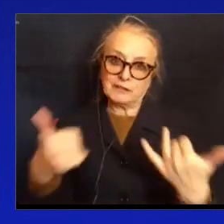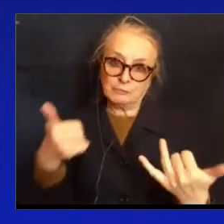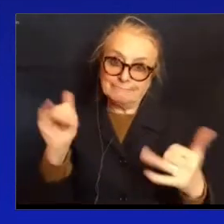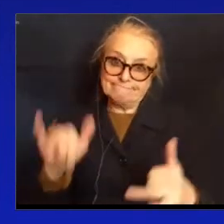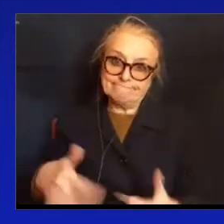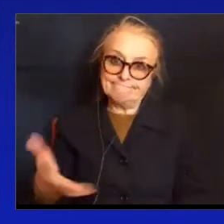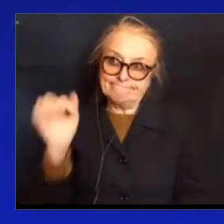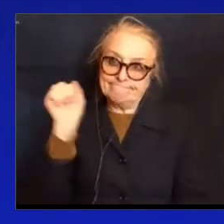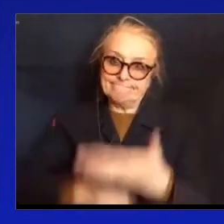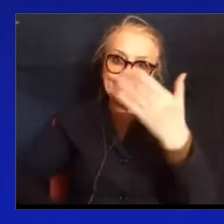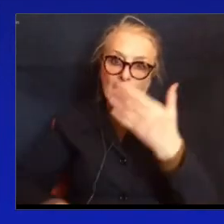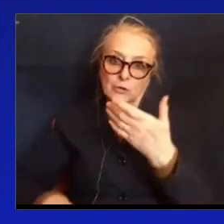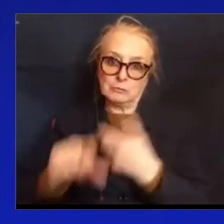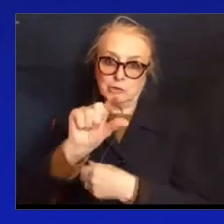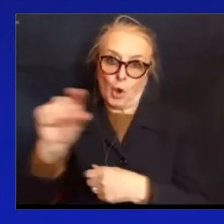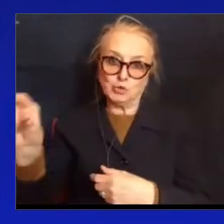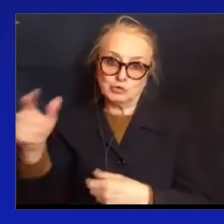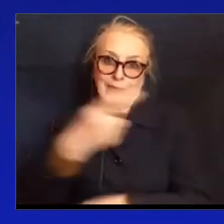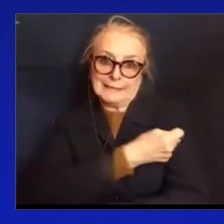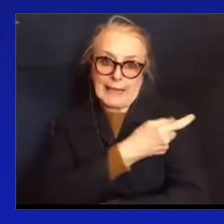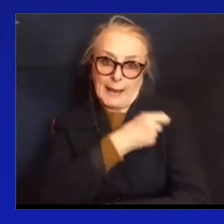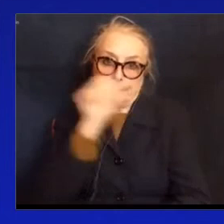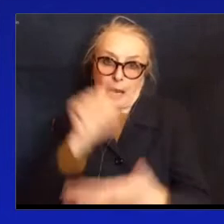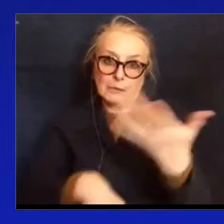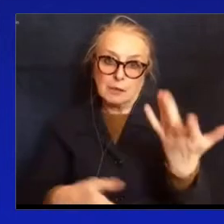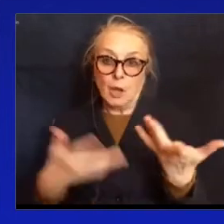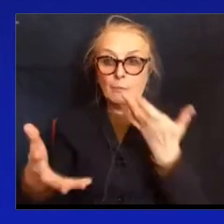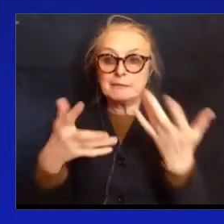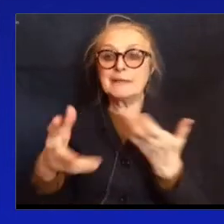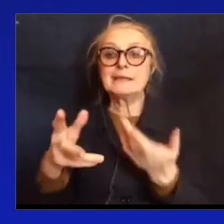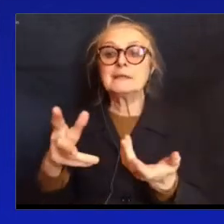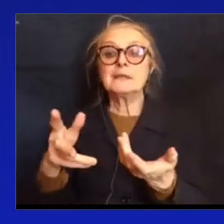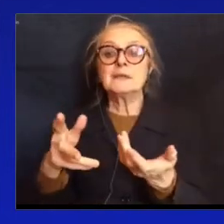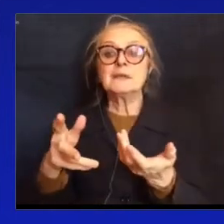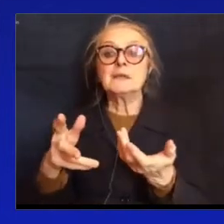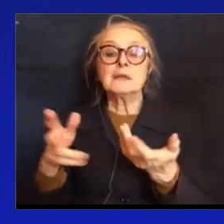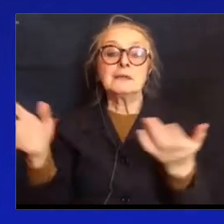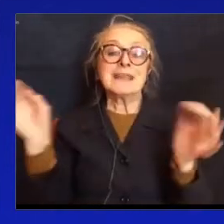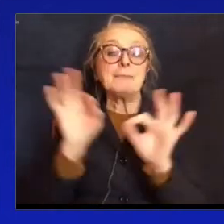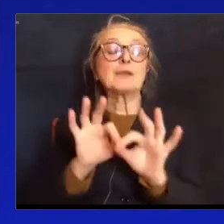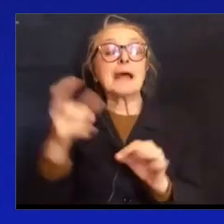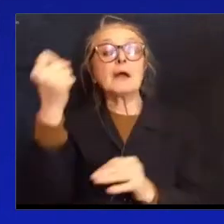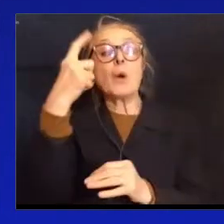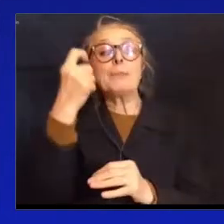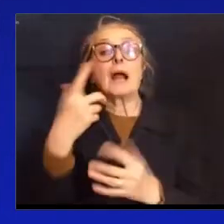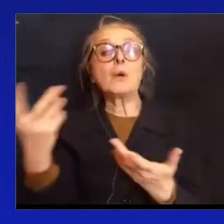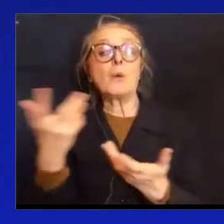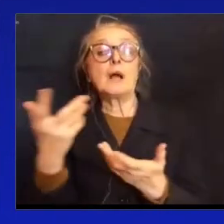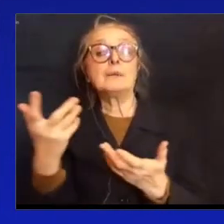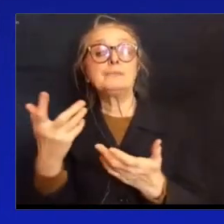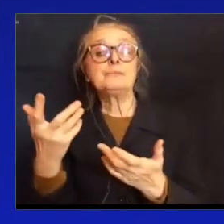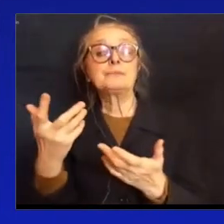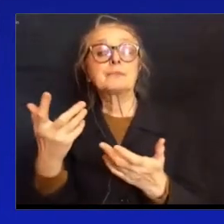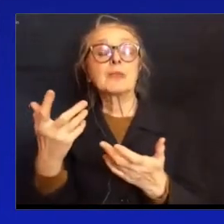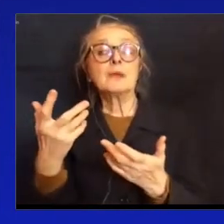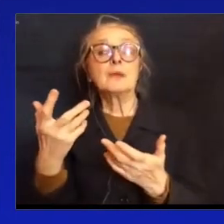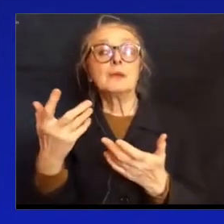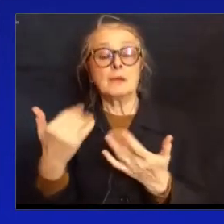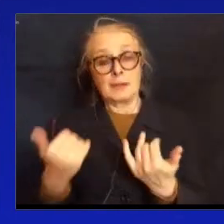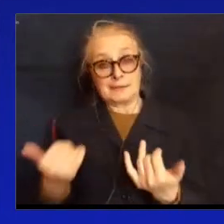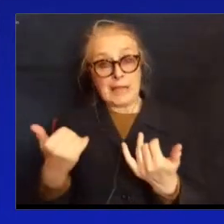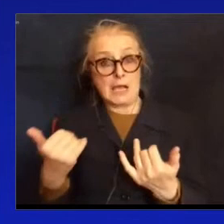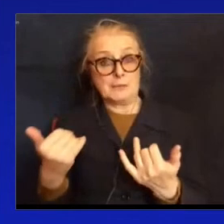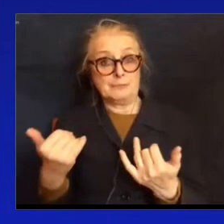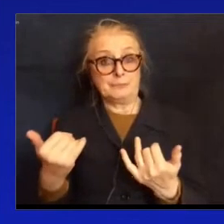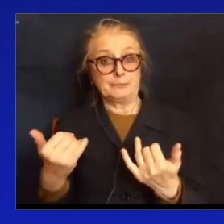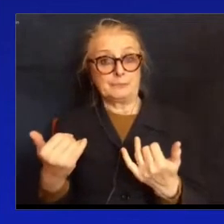of her thoughts too, because I think it's important to understand we're doing this for the benefit of the most critical patients. Sure. And before I get Dr.